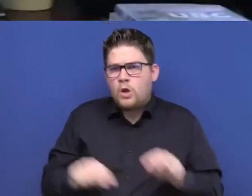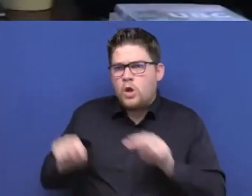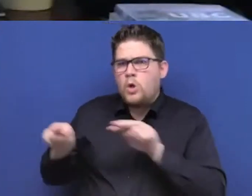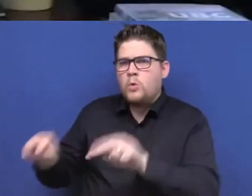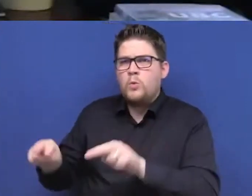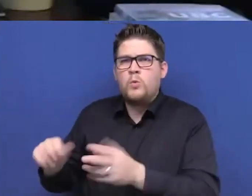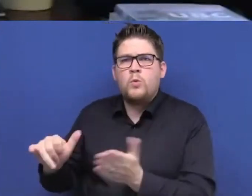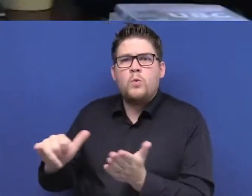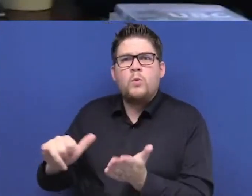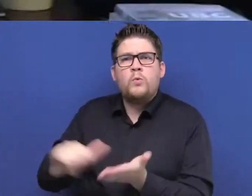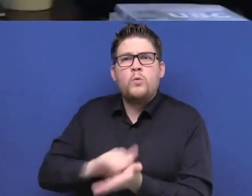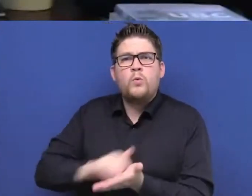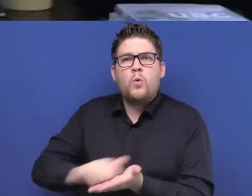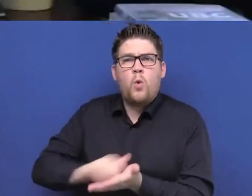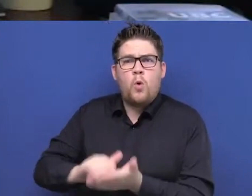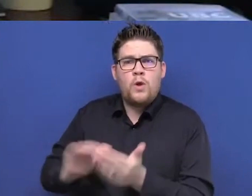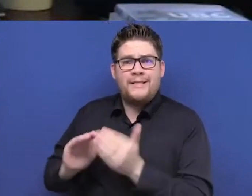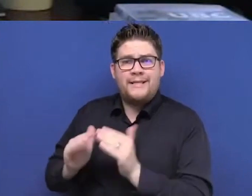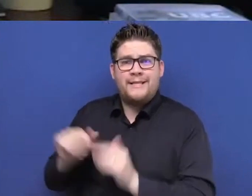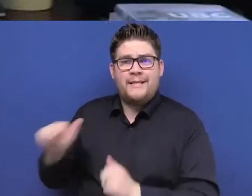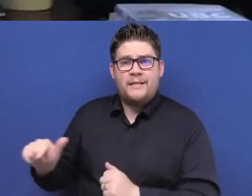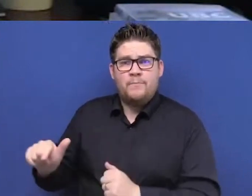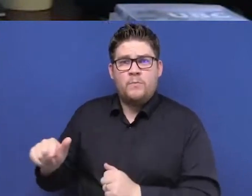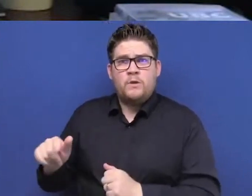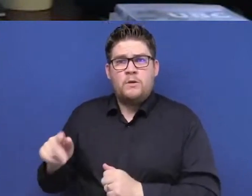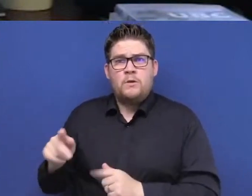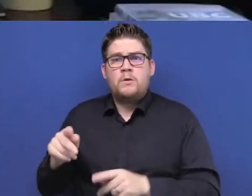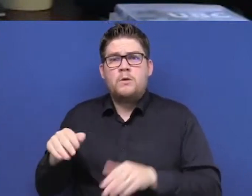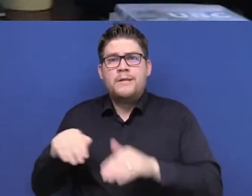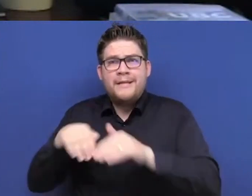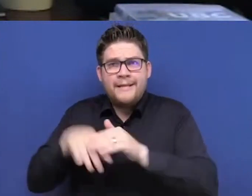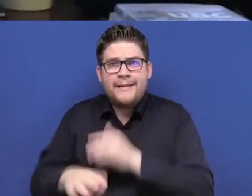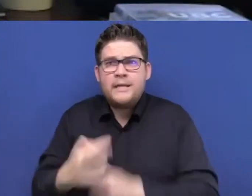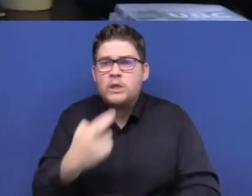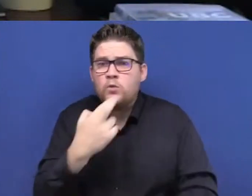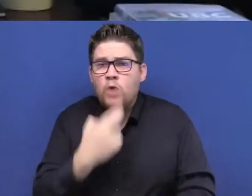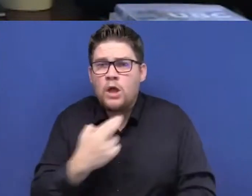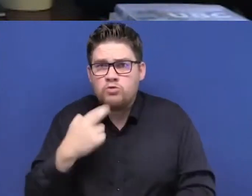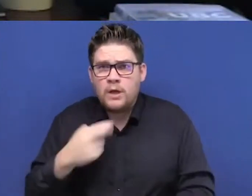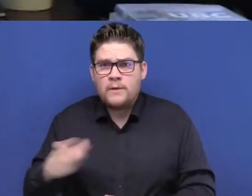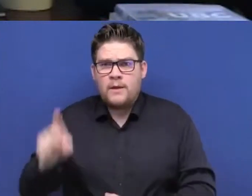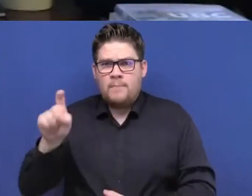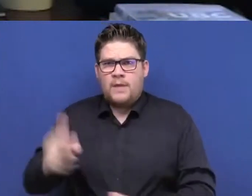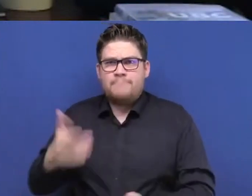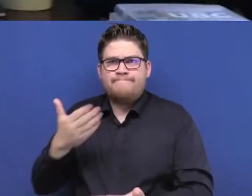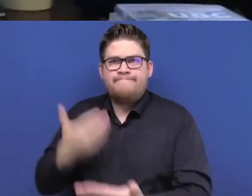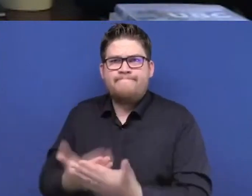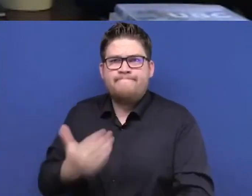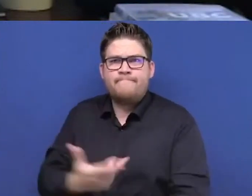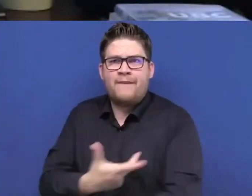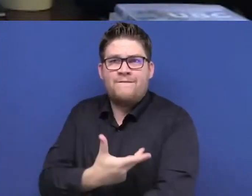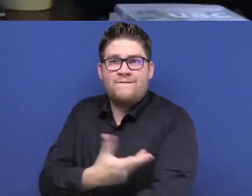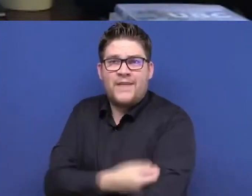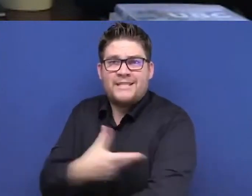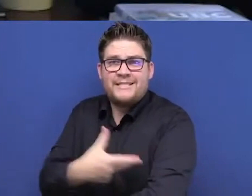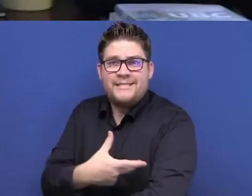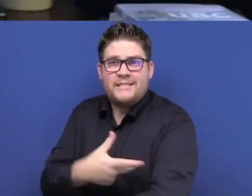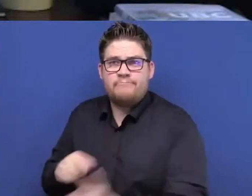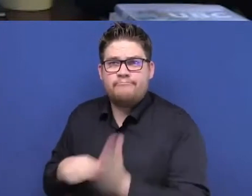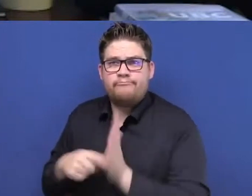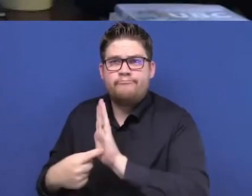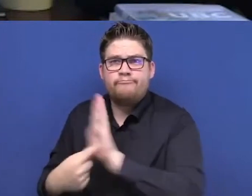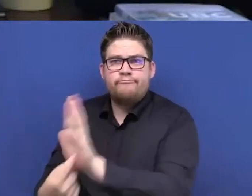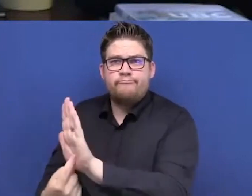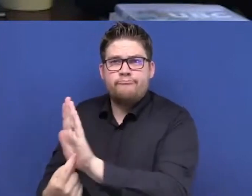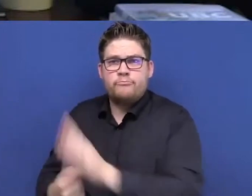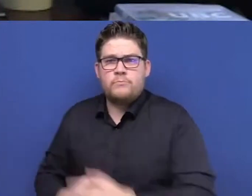to restaurants and or proof of vaccinations, I should say, in restaurants and gyms. Is this something we should do in